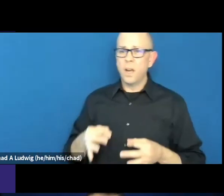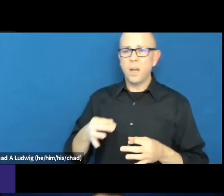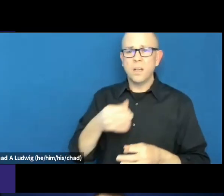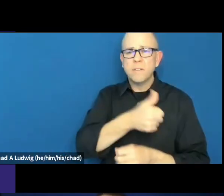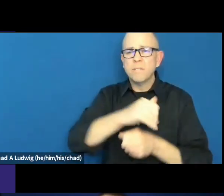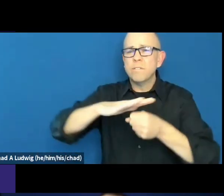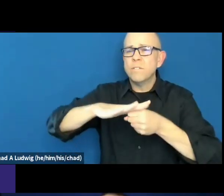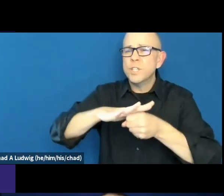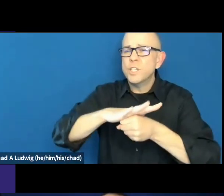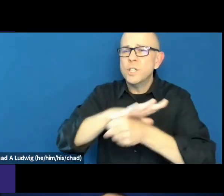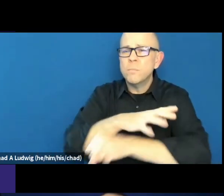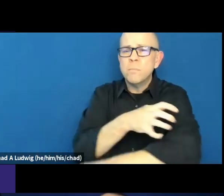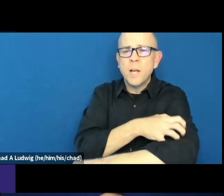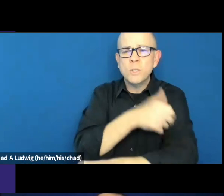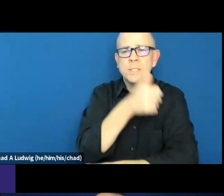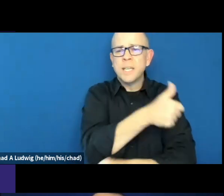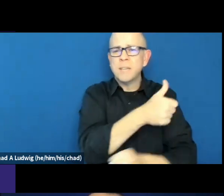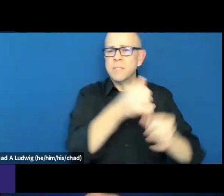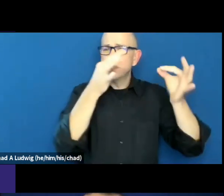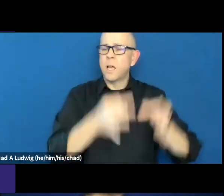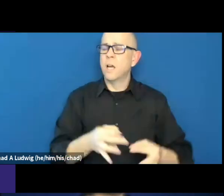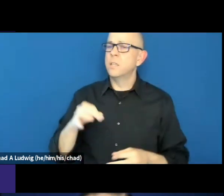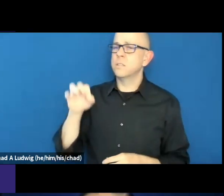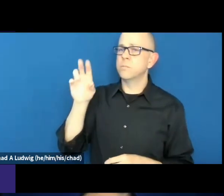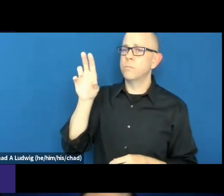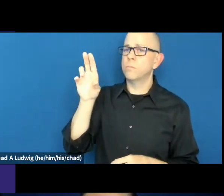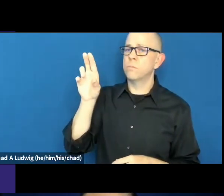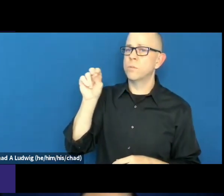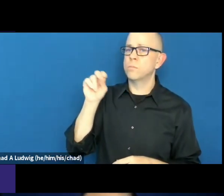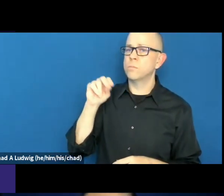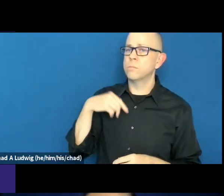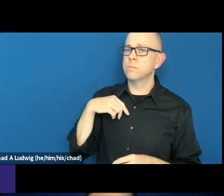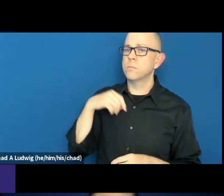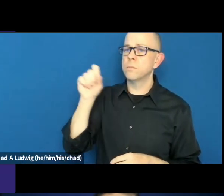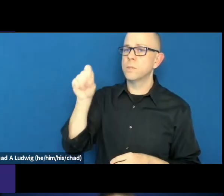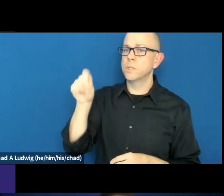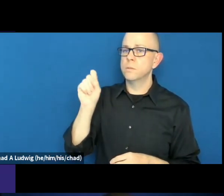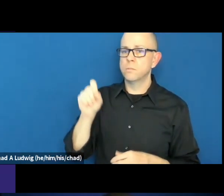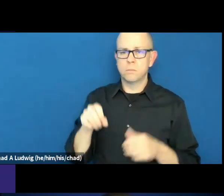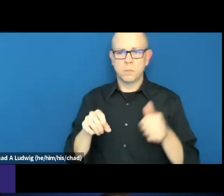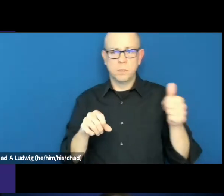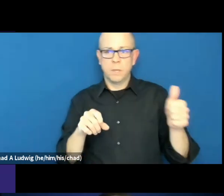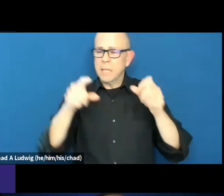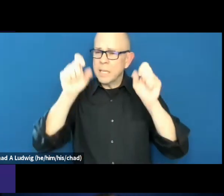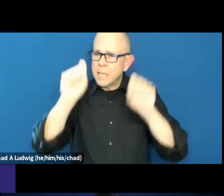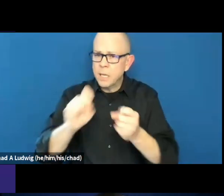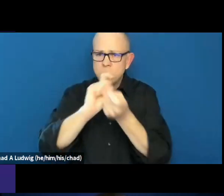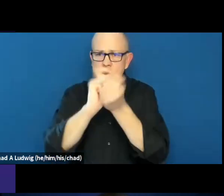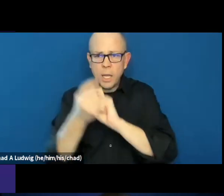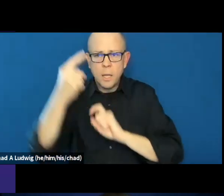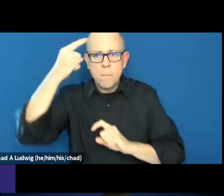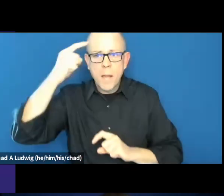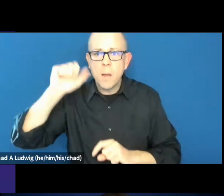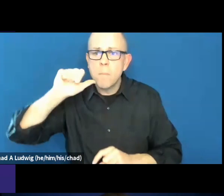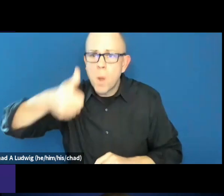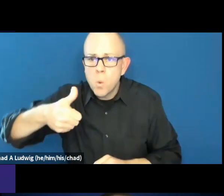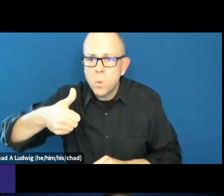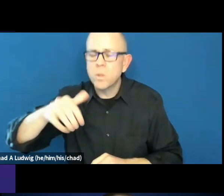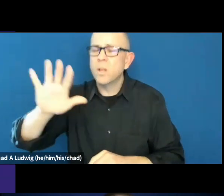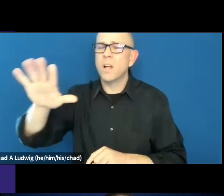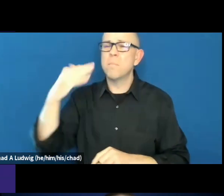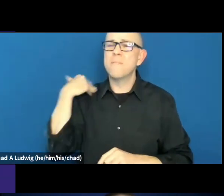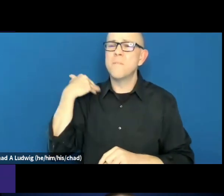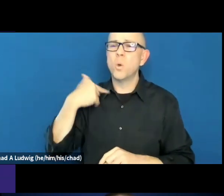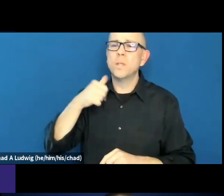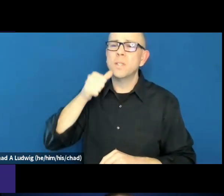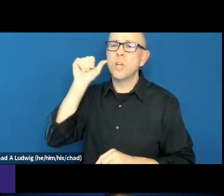once you Right. give permission, then you would be able to get that. We would be able to ask someone for that information. But if you don't, then that's fine. So you